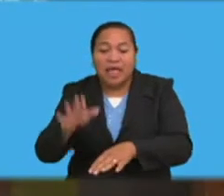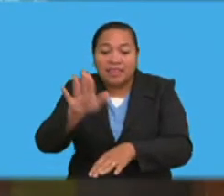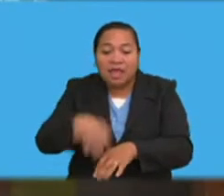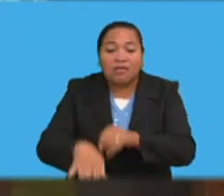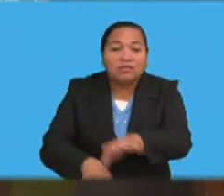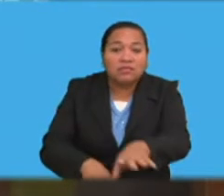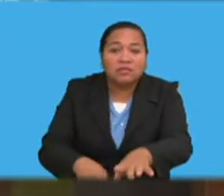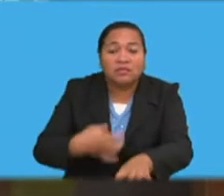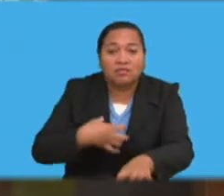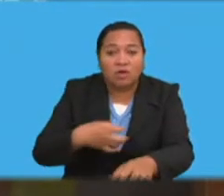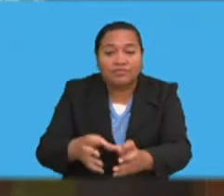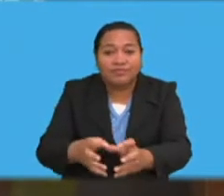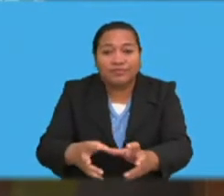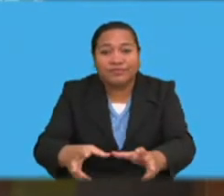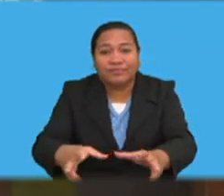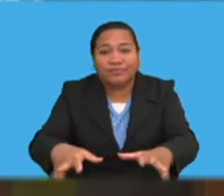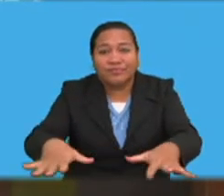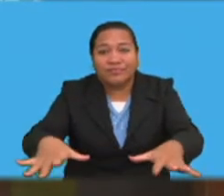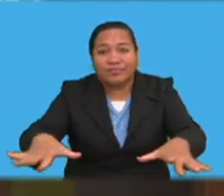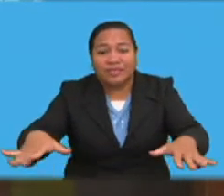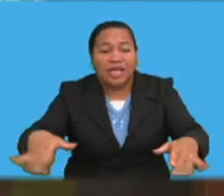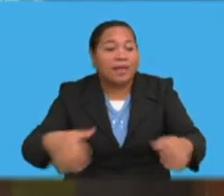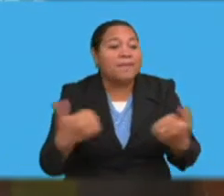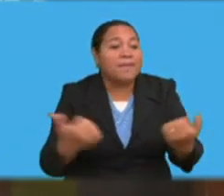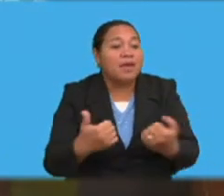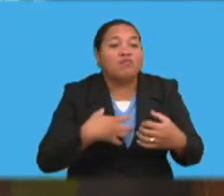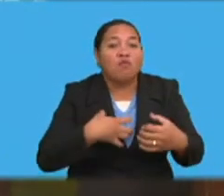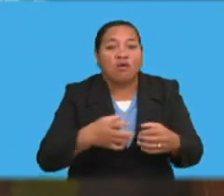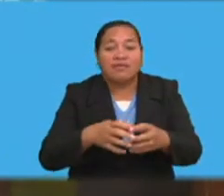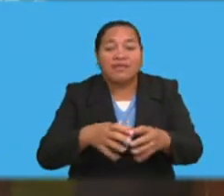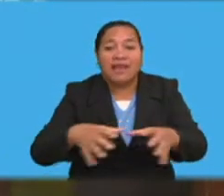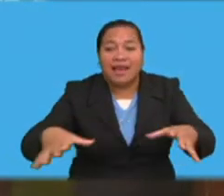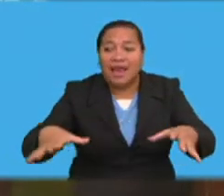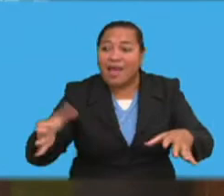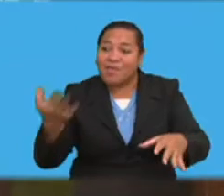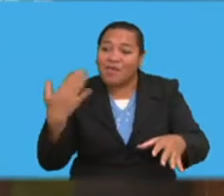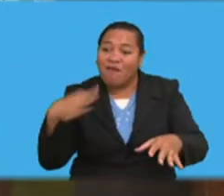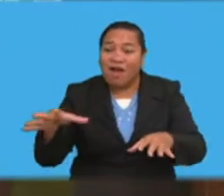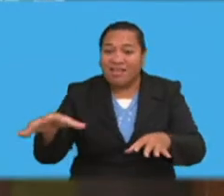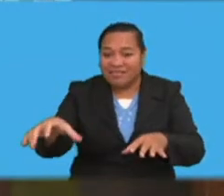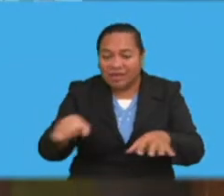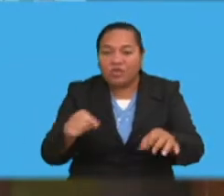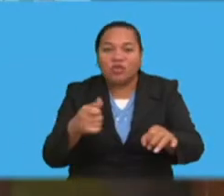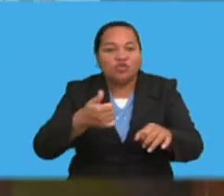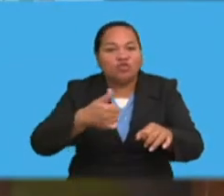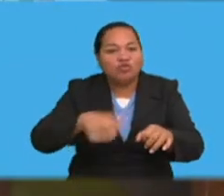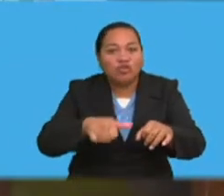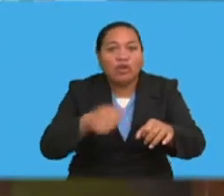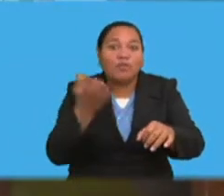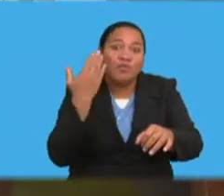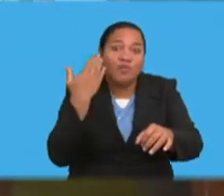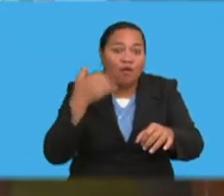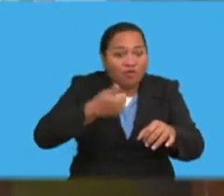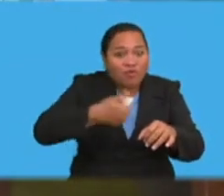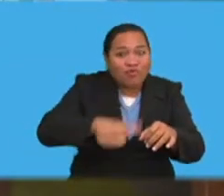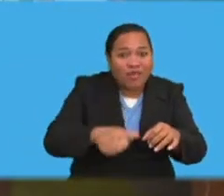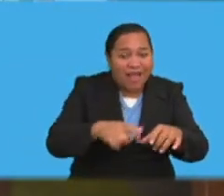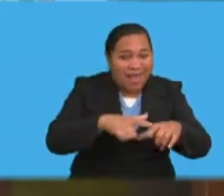increasing, and settlement boundaries are expanding, taking over land which was previously utilized for crop and grassland